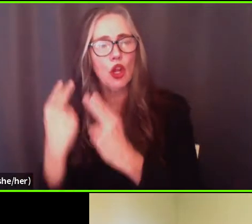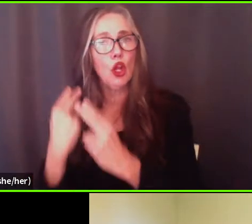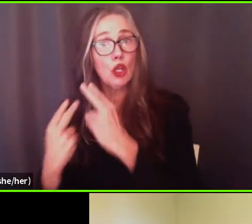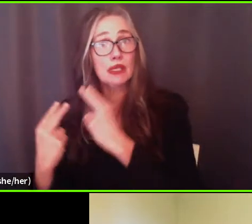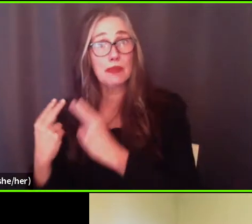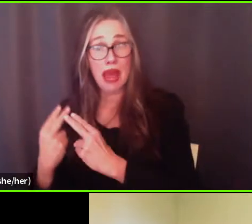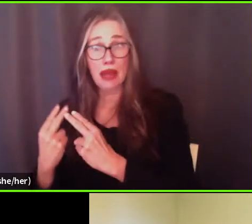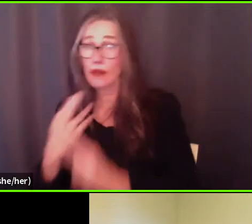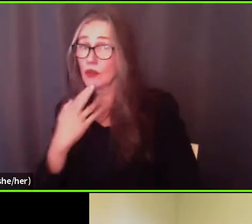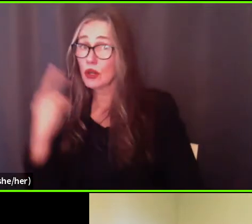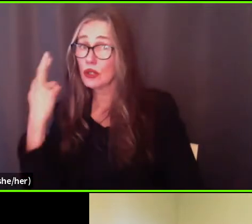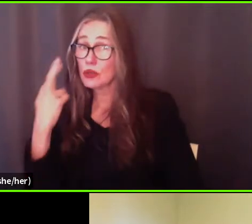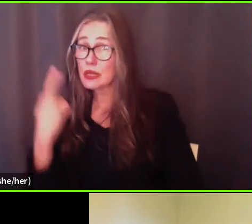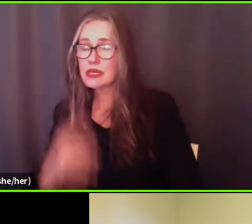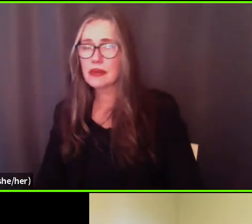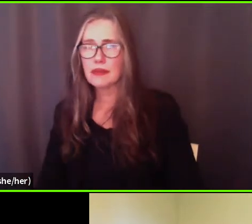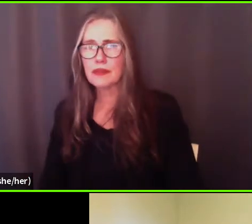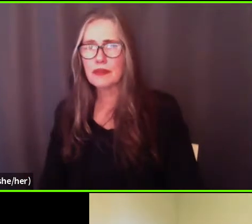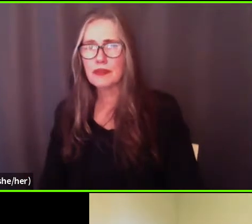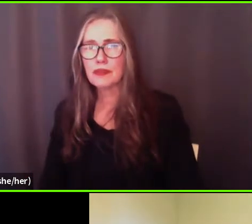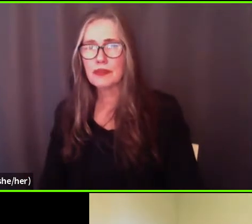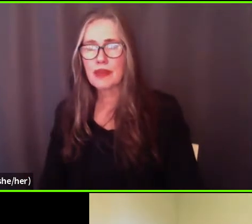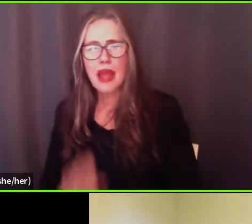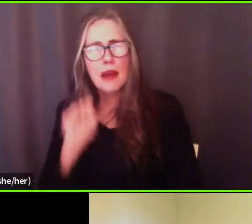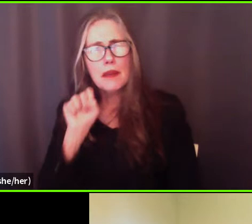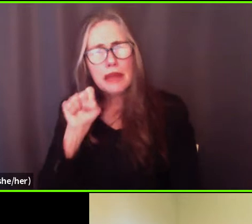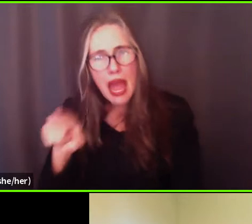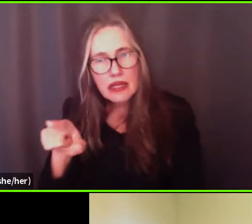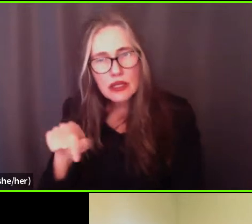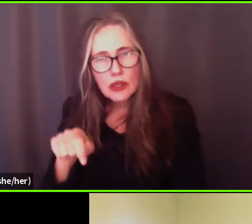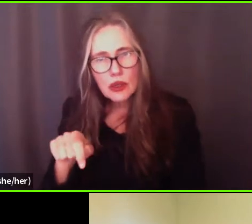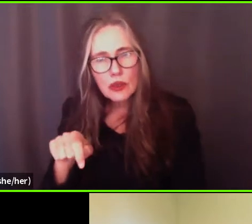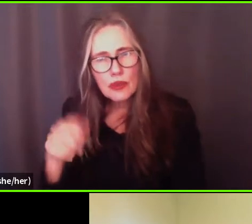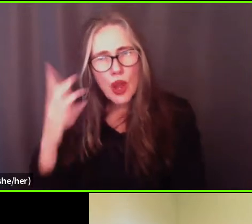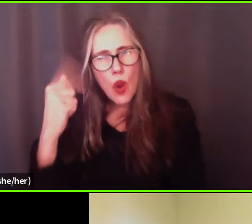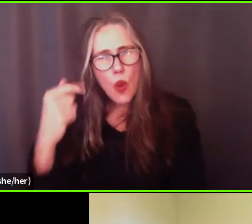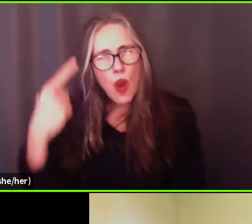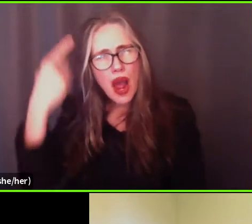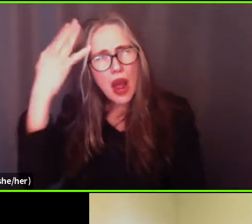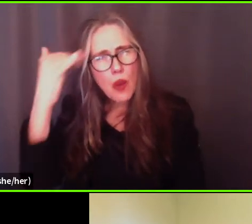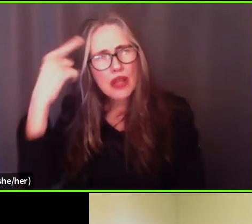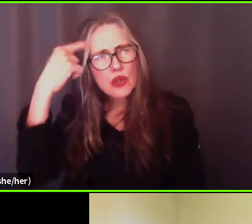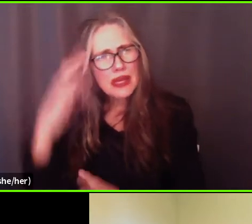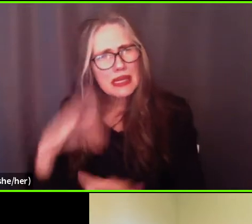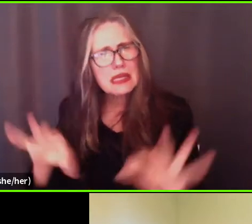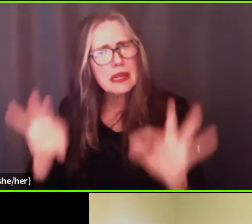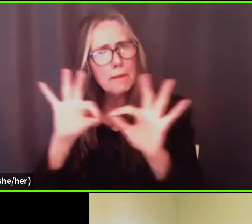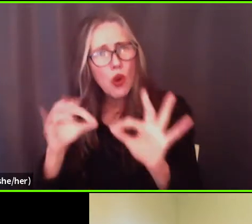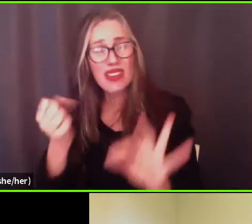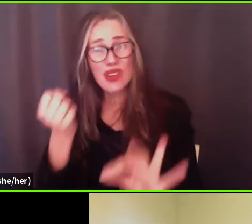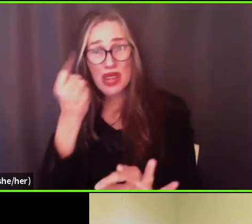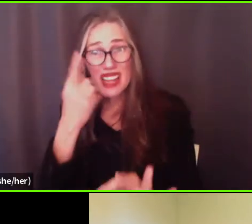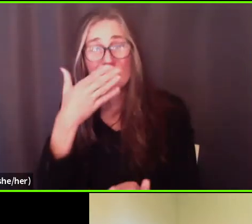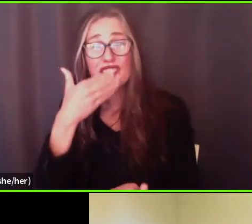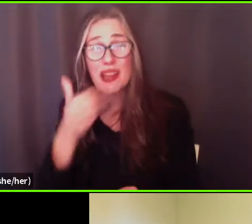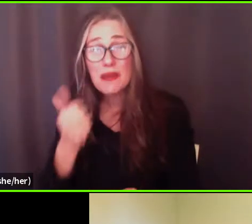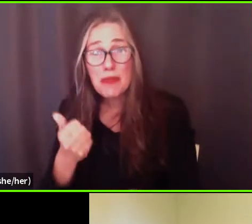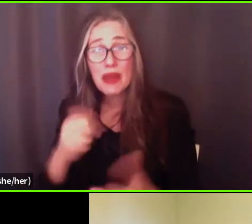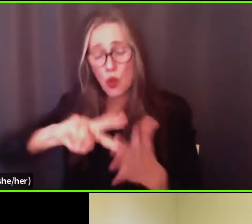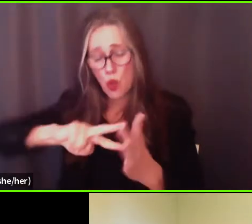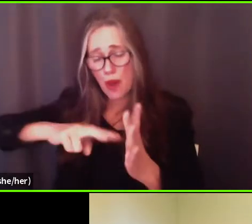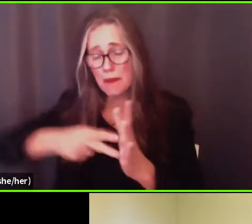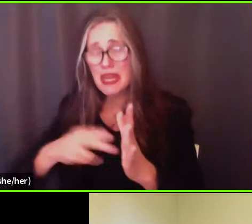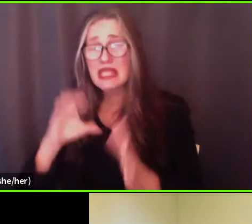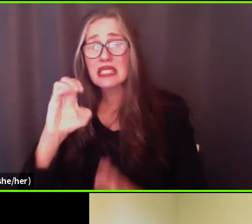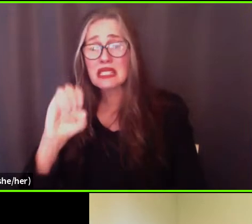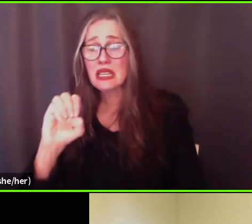to reclaim and perhaps revise our understanding of eugenics in order to comprehend the resurgence of it in its